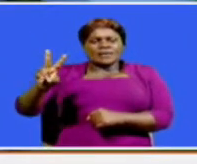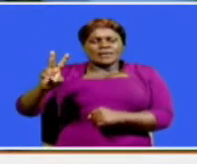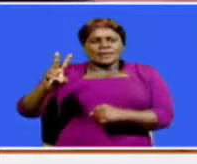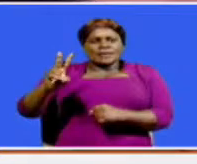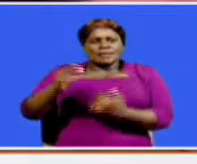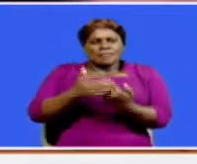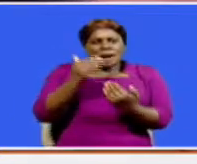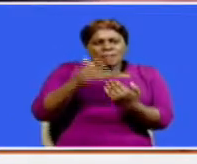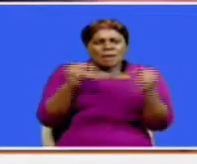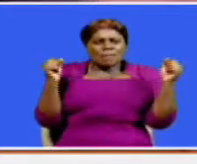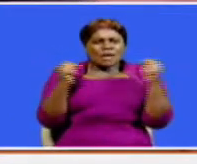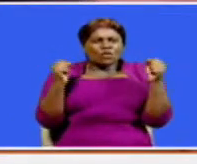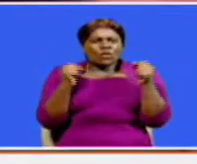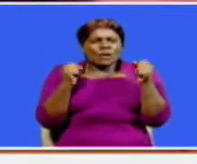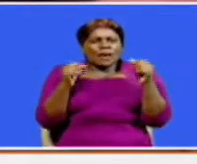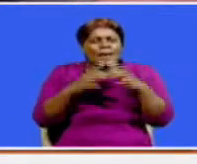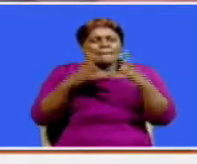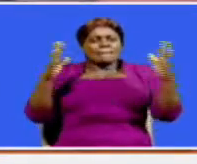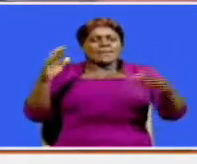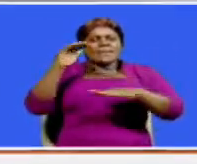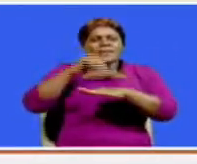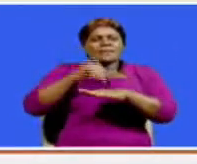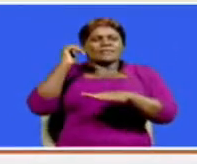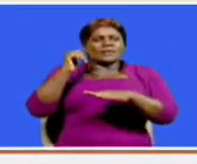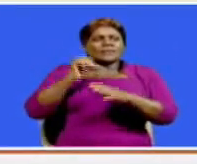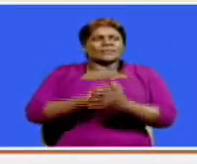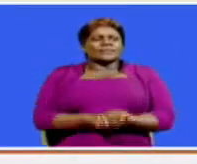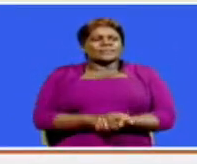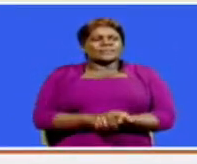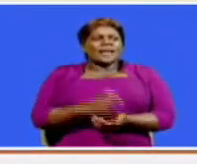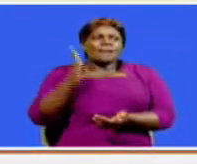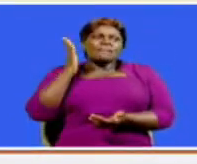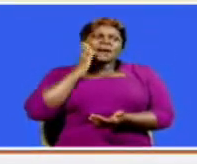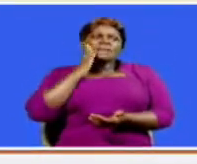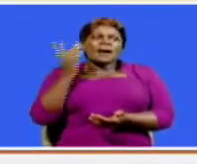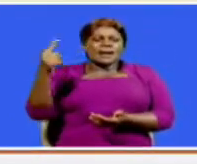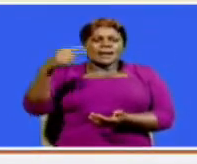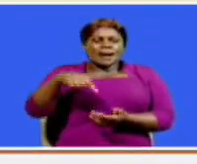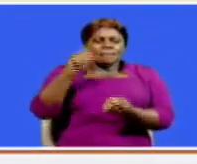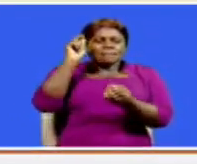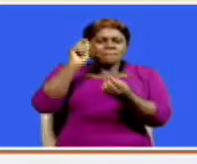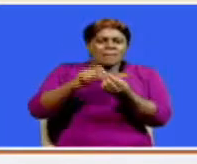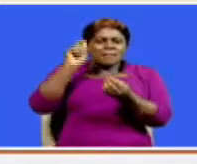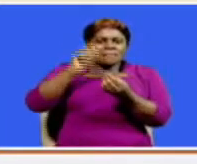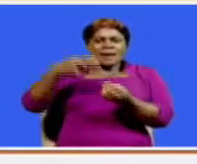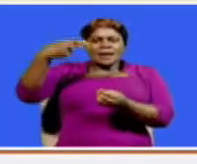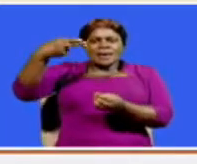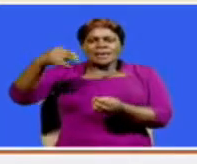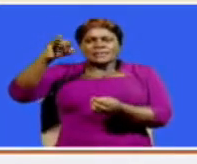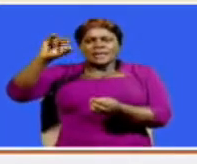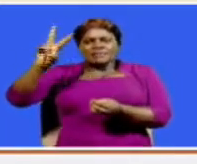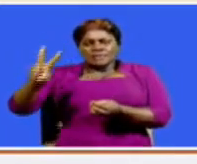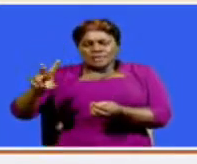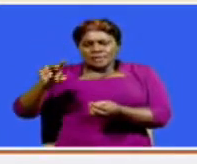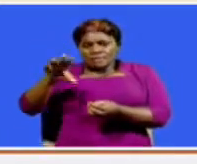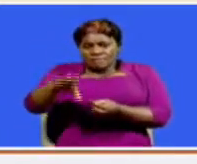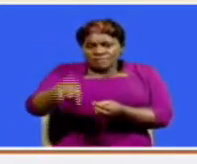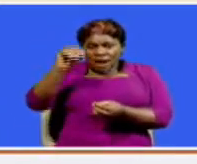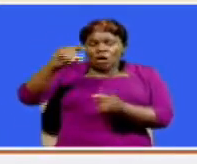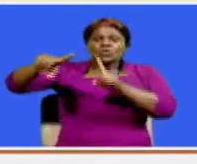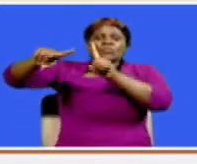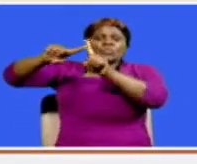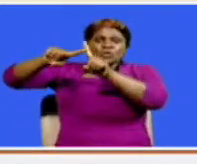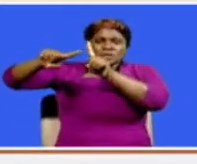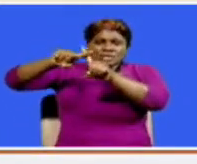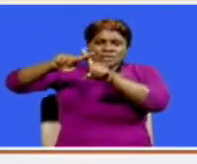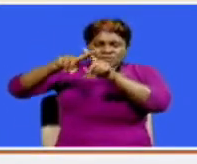malaria na pneumonia vikiwa chanzo kuu. And when these mothers come, we usually test them for HIV, and those that we identify as HIV